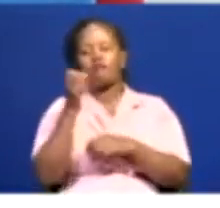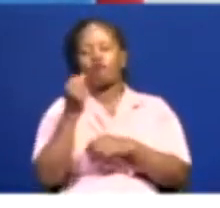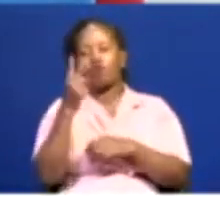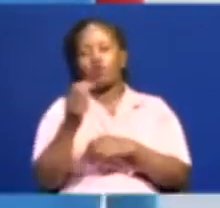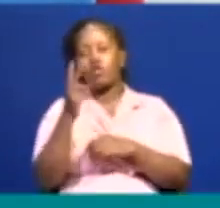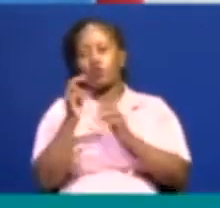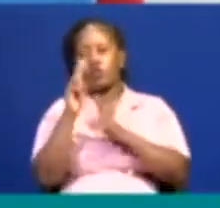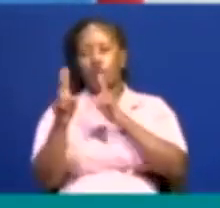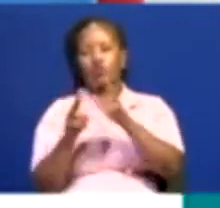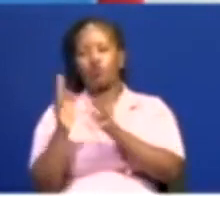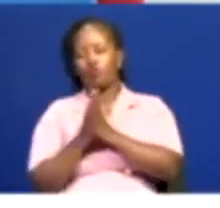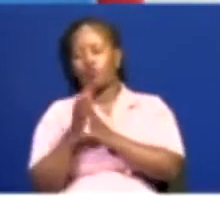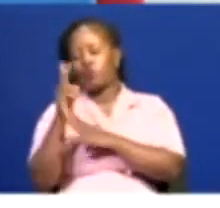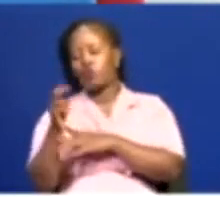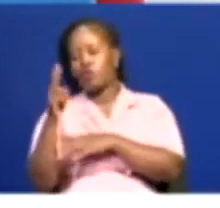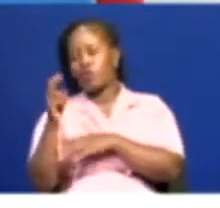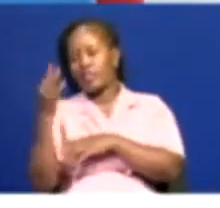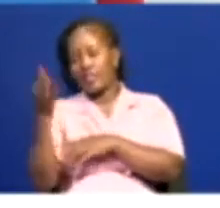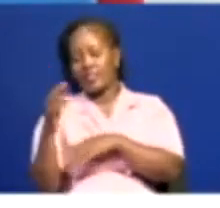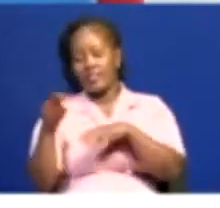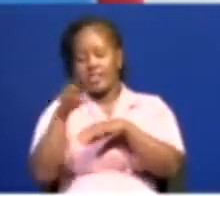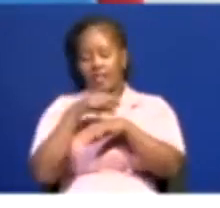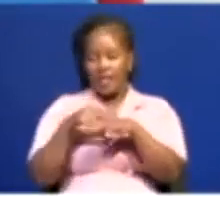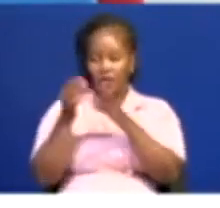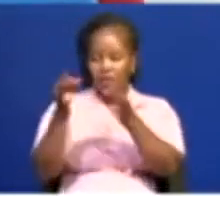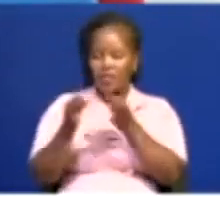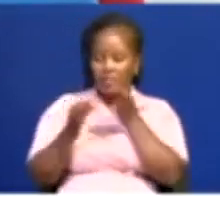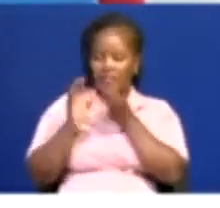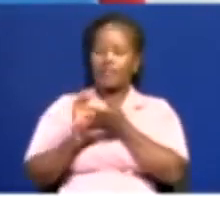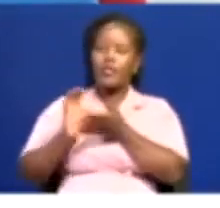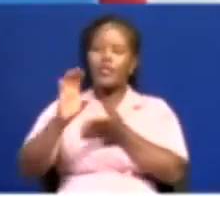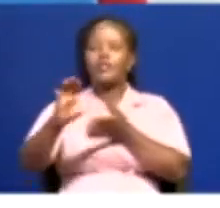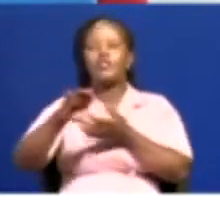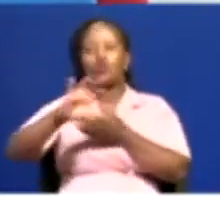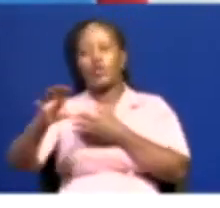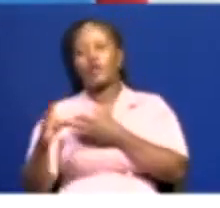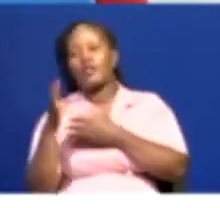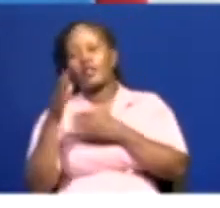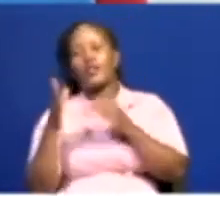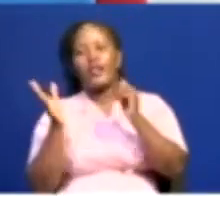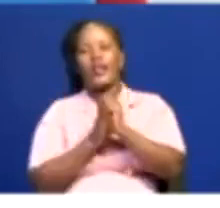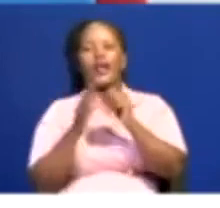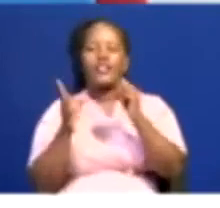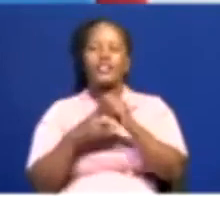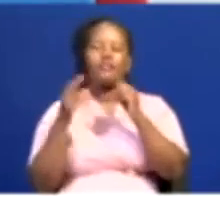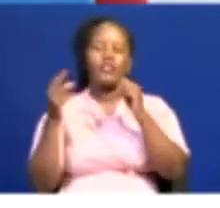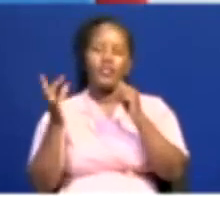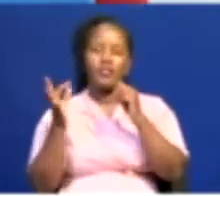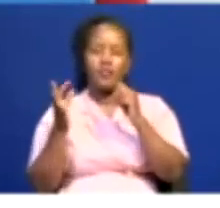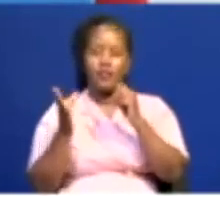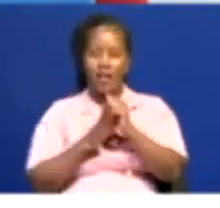2022-2023, the National Treasury transferred to the counties a total of Kenya shilling 979 million for the